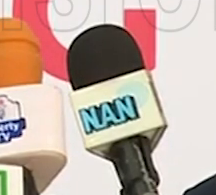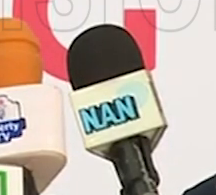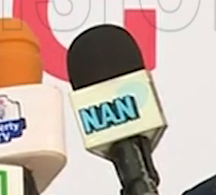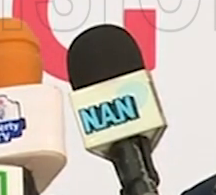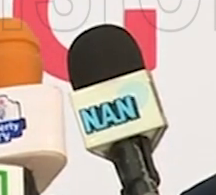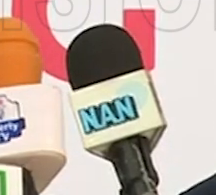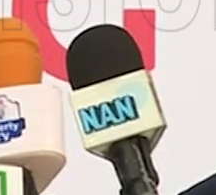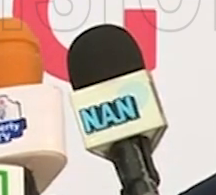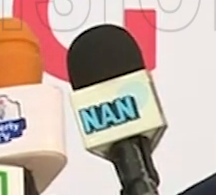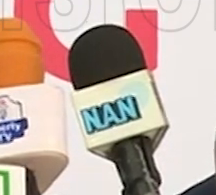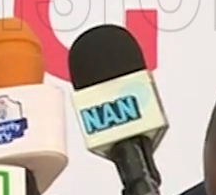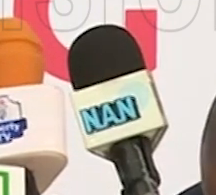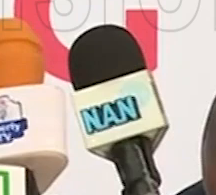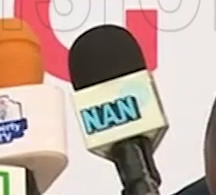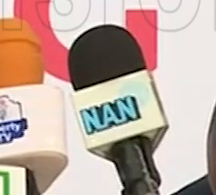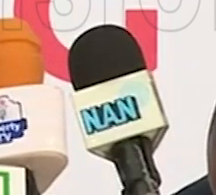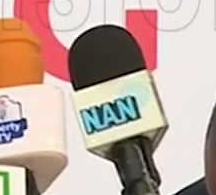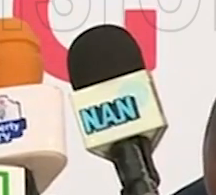wa nitori pe